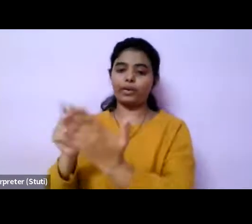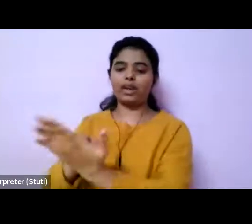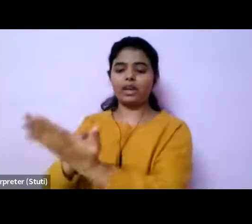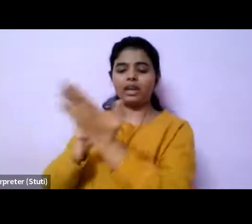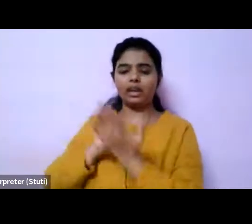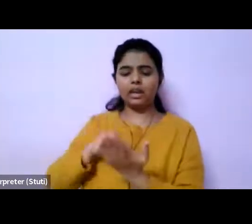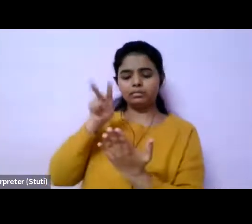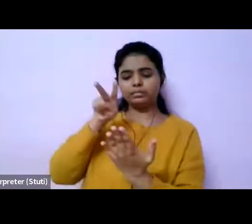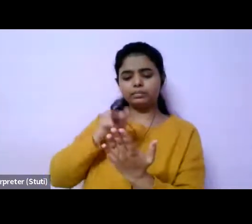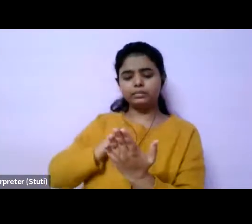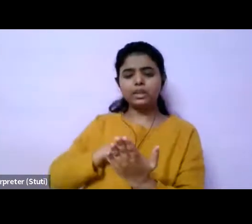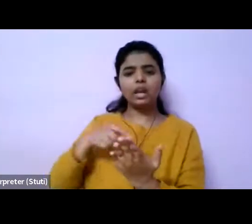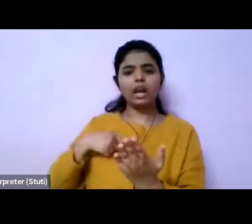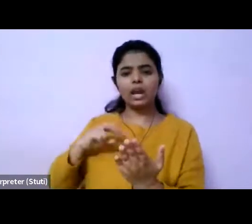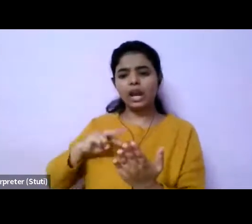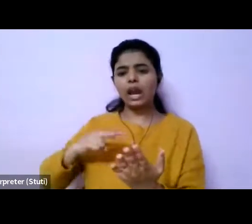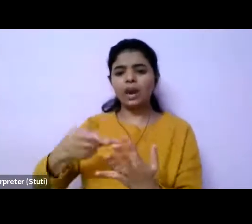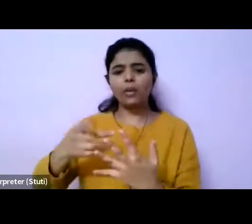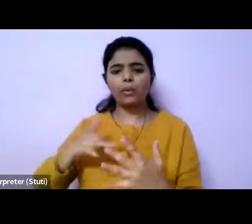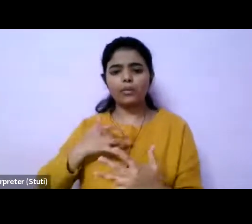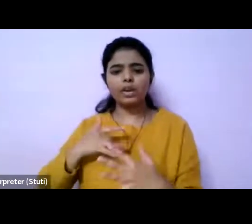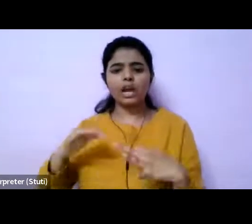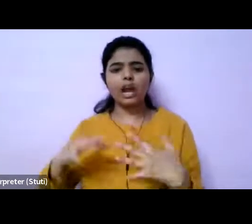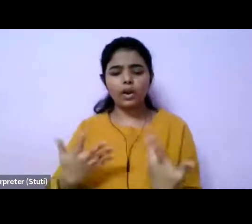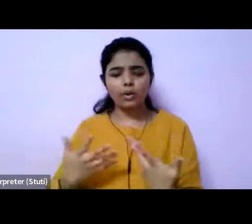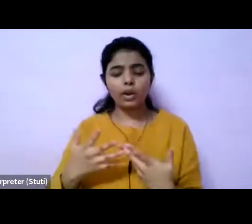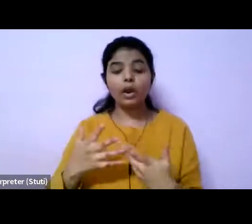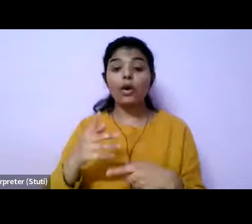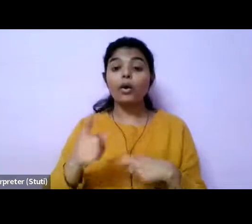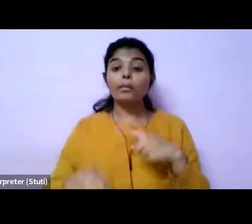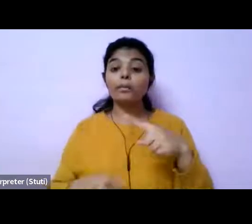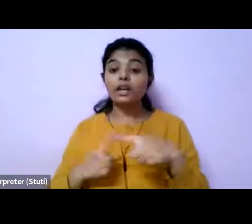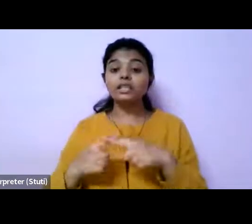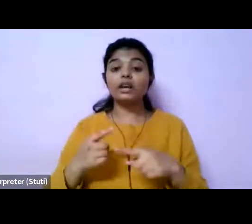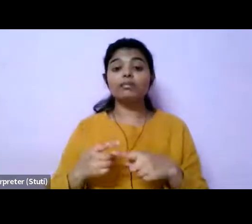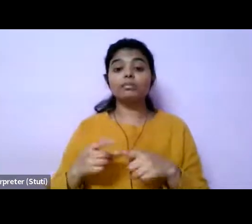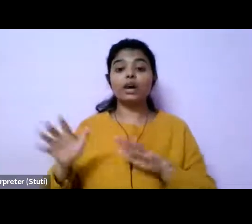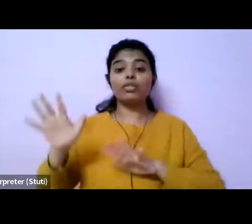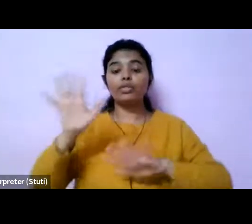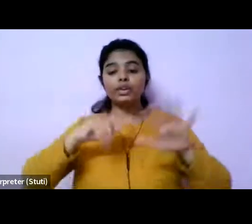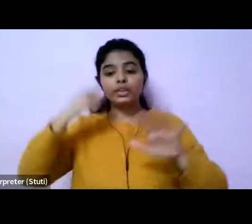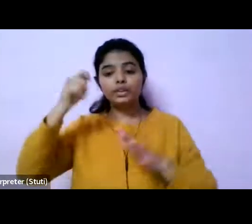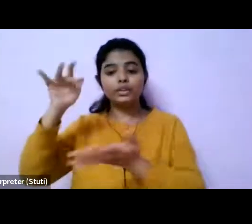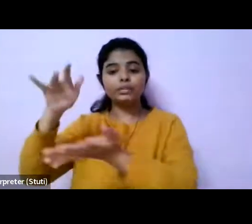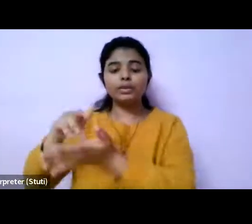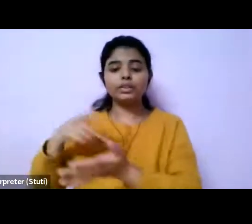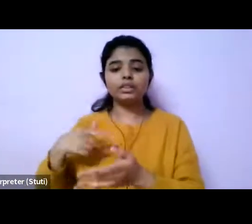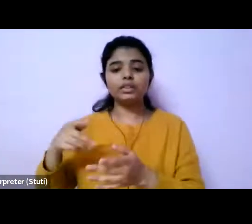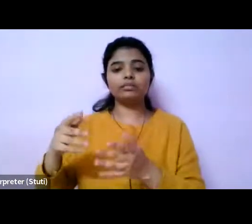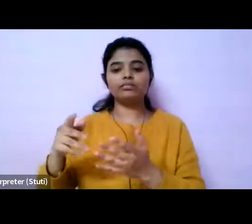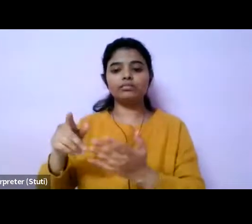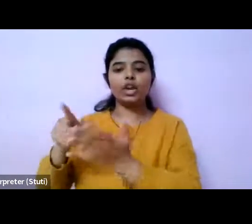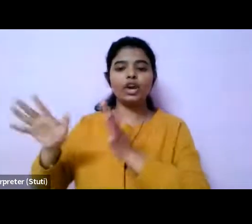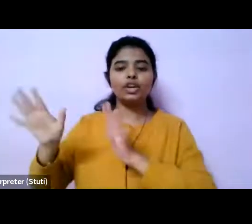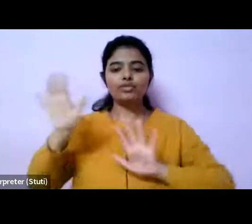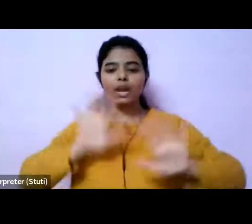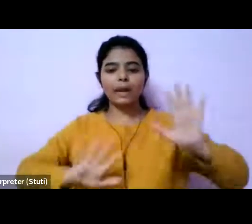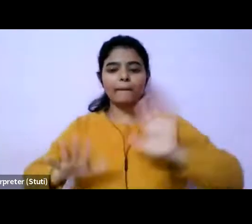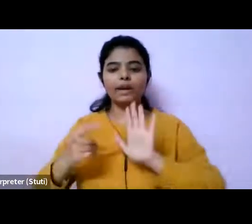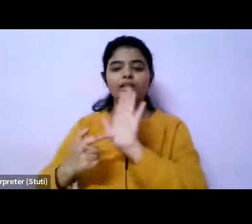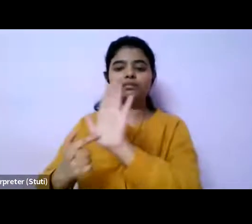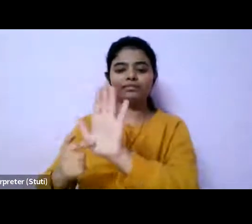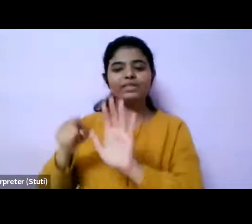will be my reaction as a person who goes to the theater and, you know, watches the same performance? As a